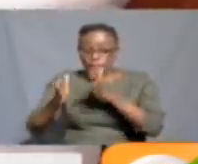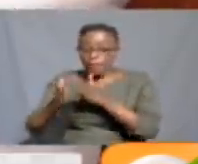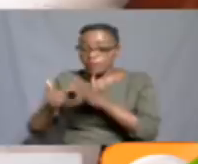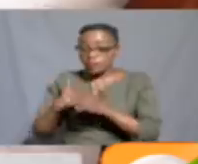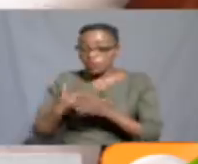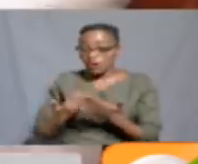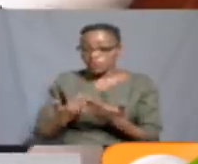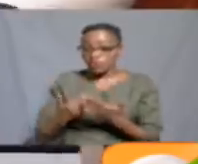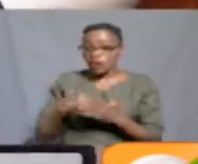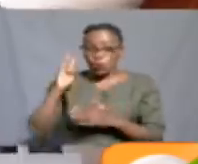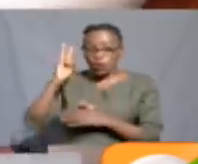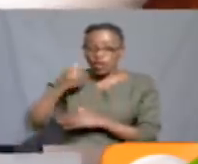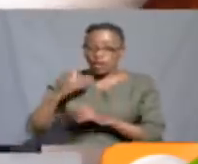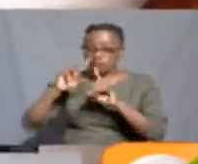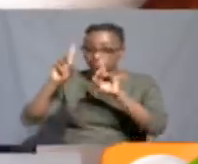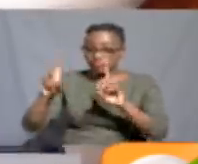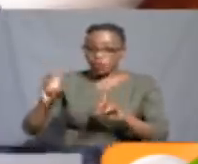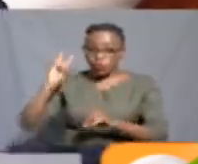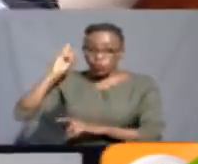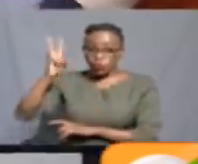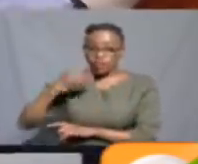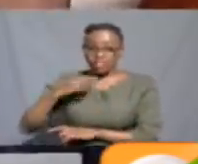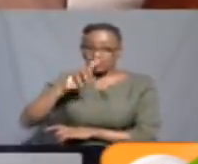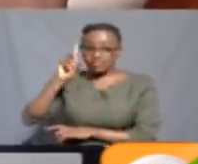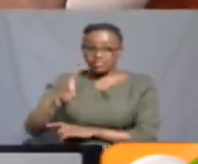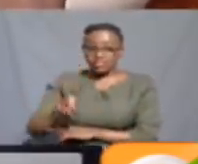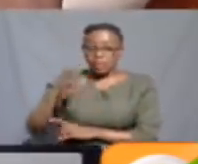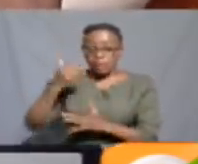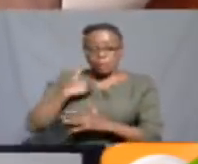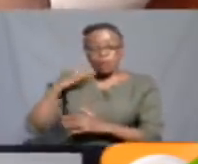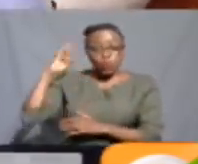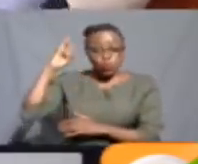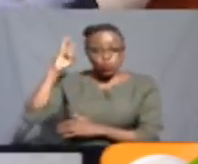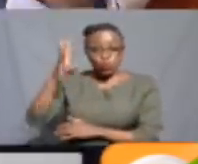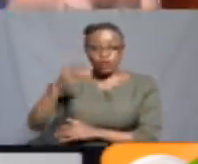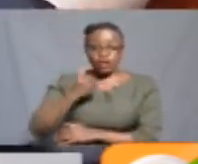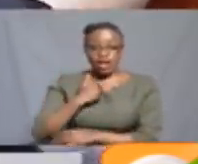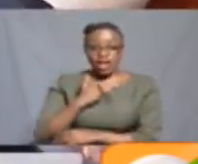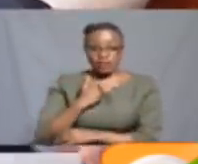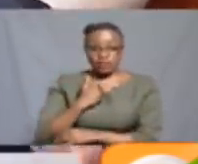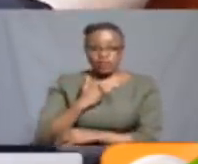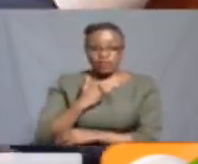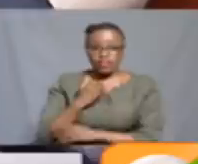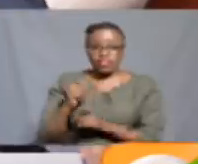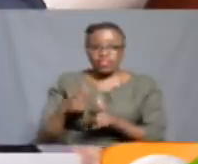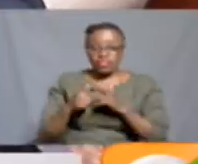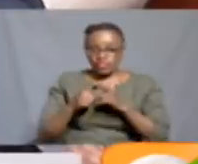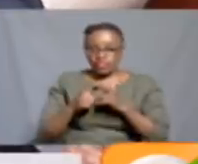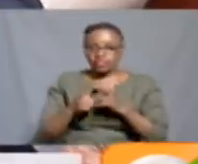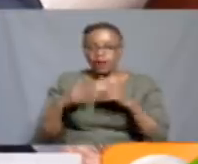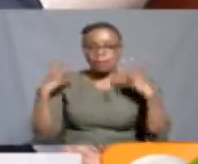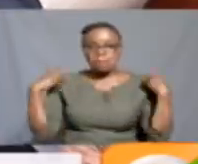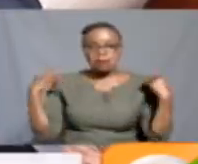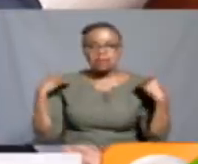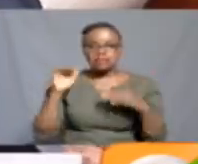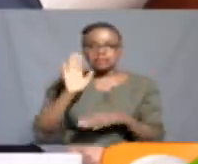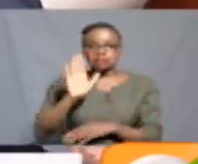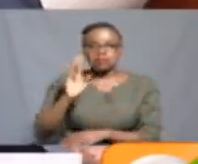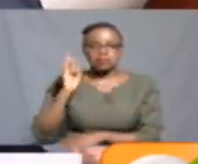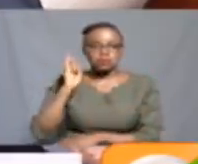the will? Do we have the will? You might have the will. Are you going to put your will into practice?